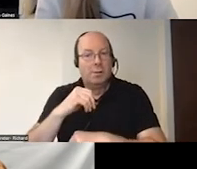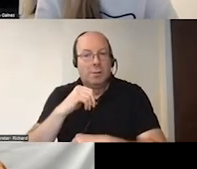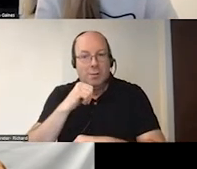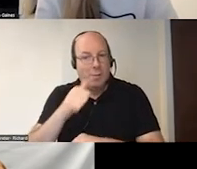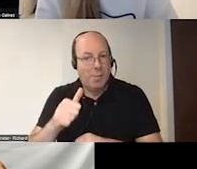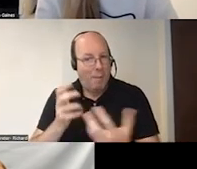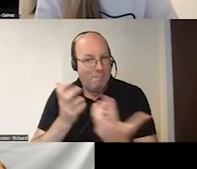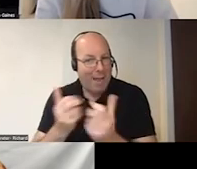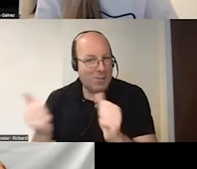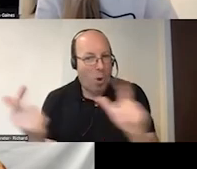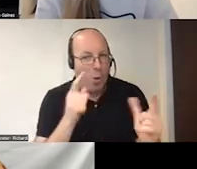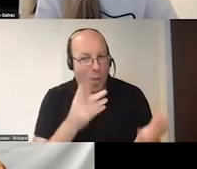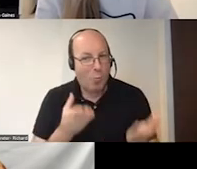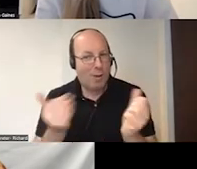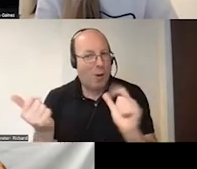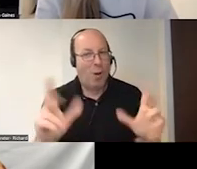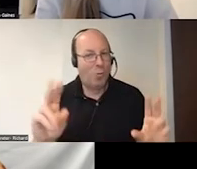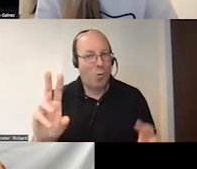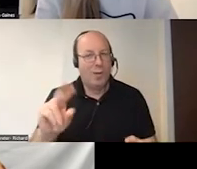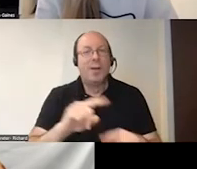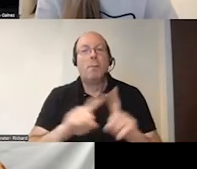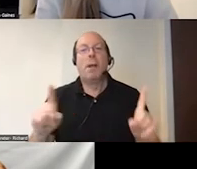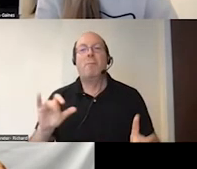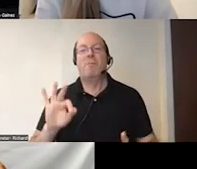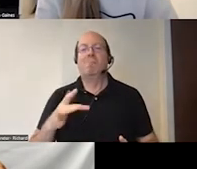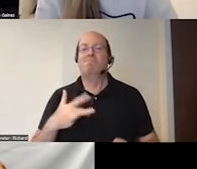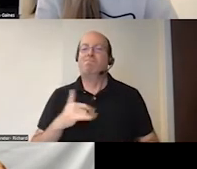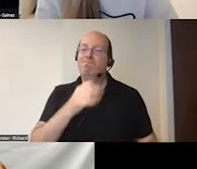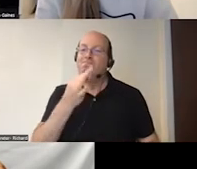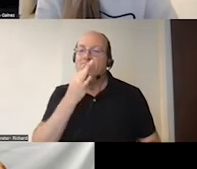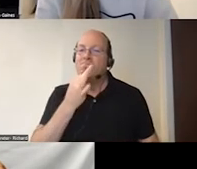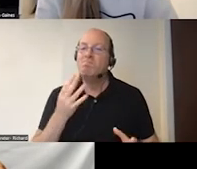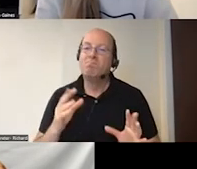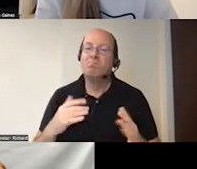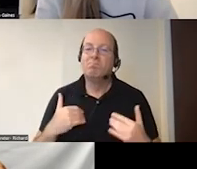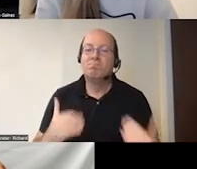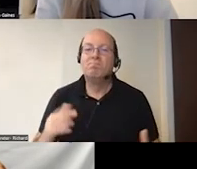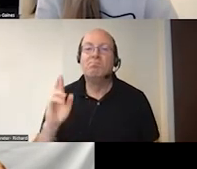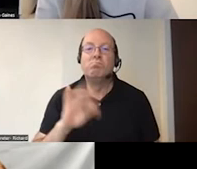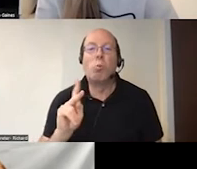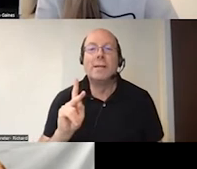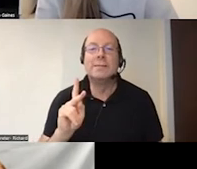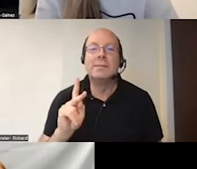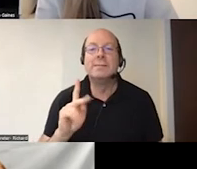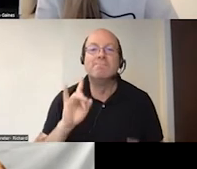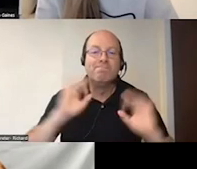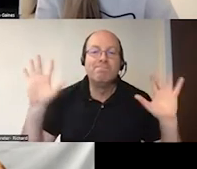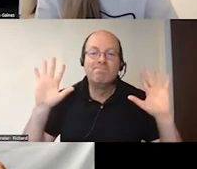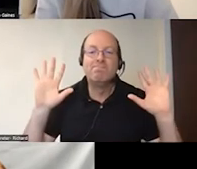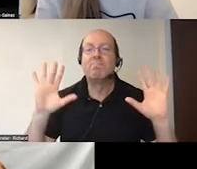everybody, but if you feel like you have the appetite for risk and you are thinking about